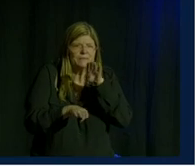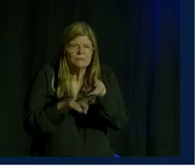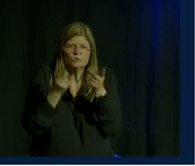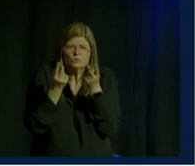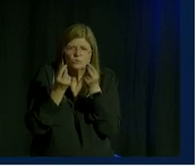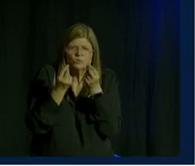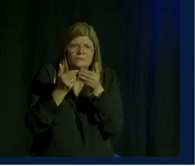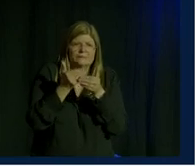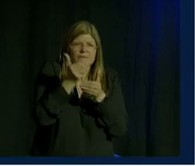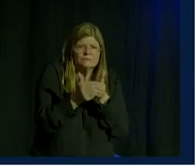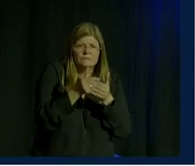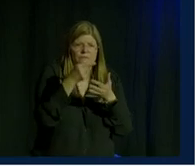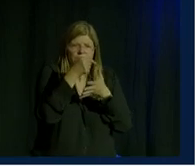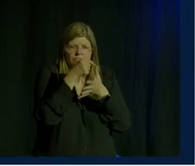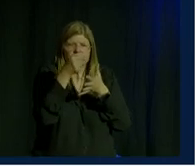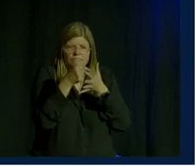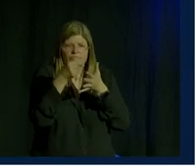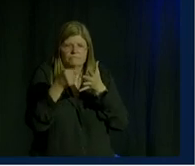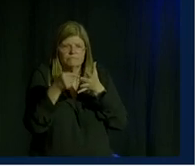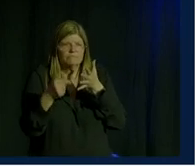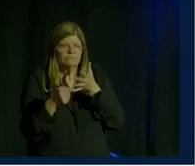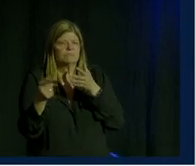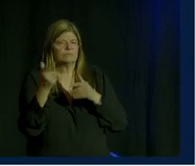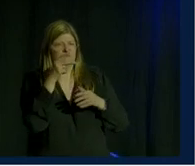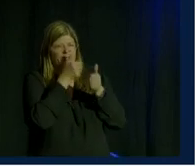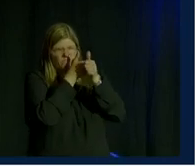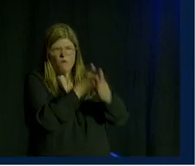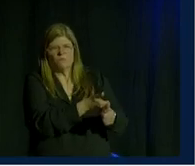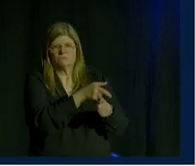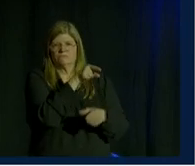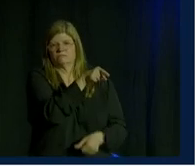will support you directly through our email,